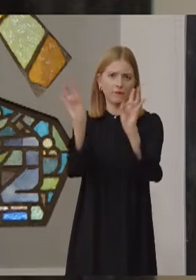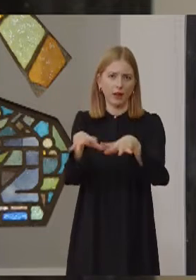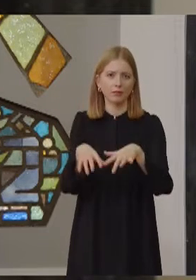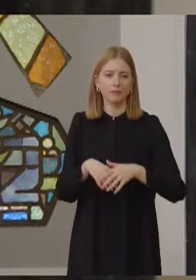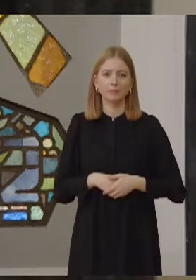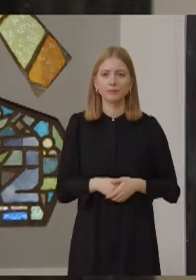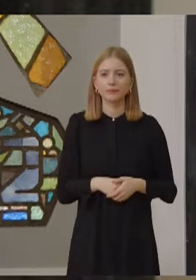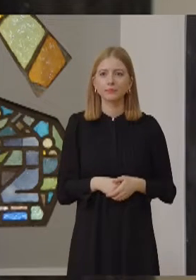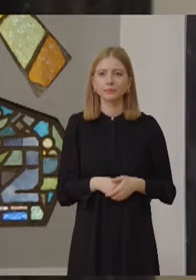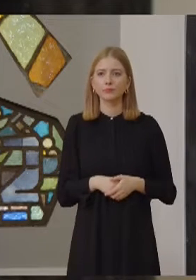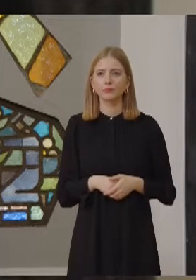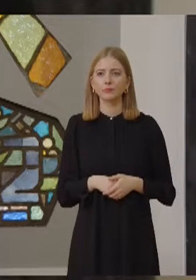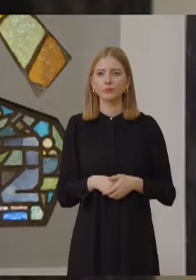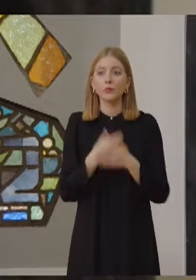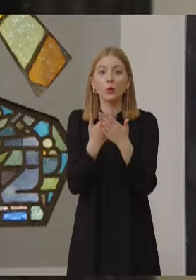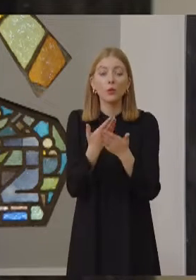to stay here,